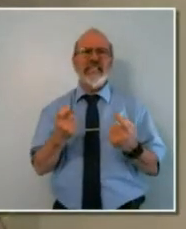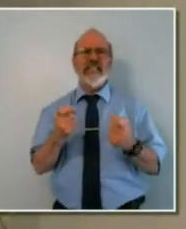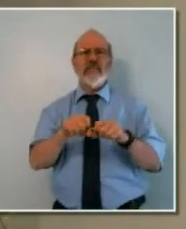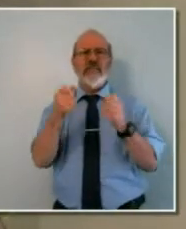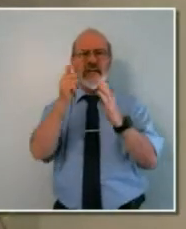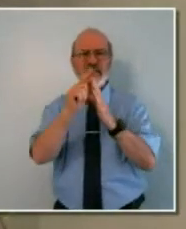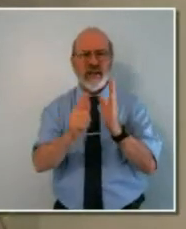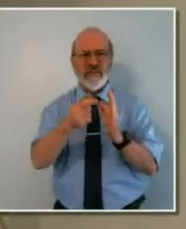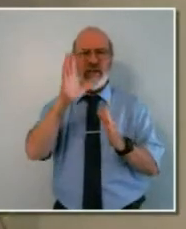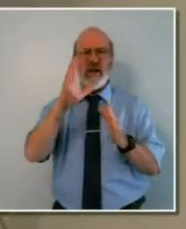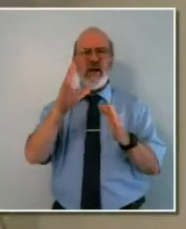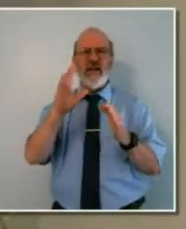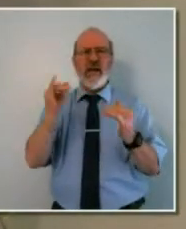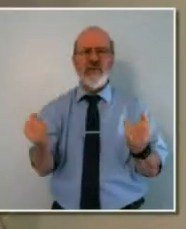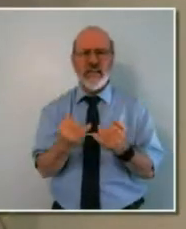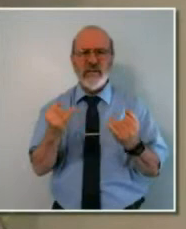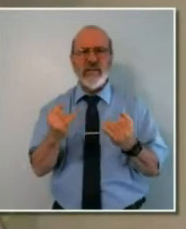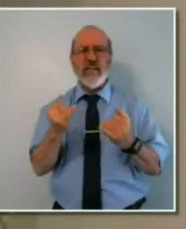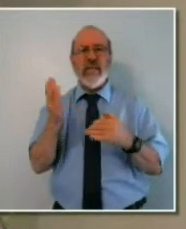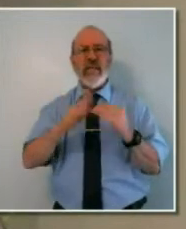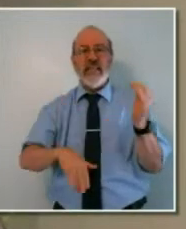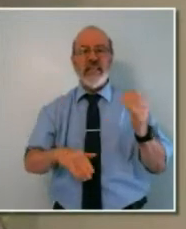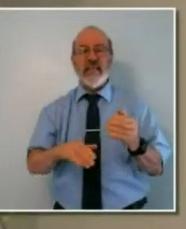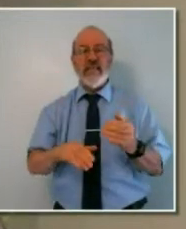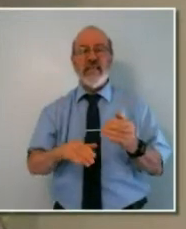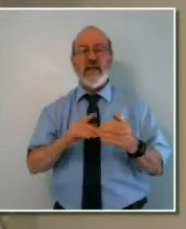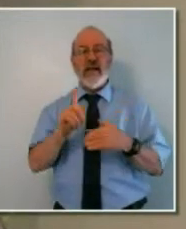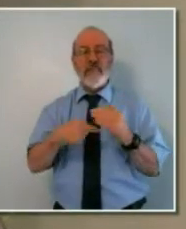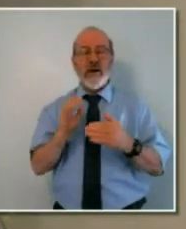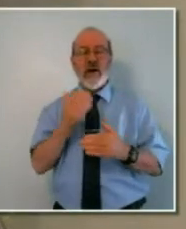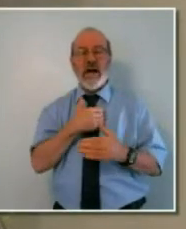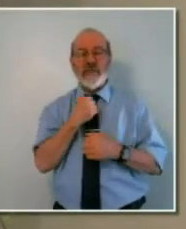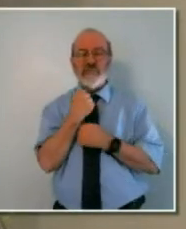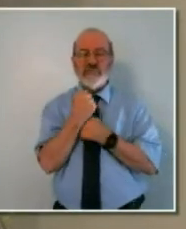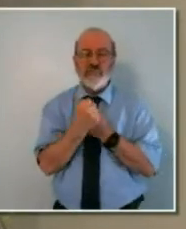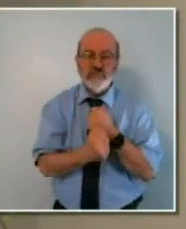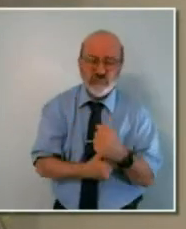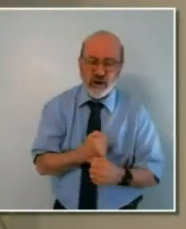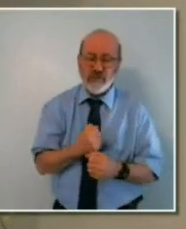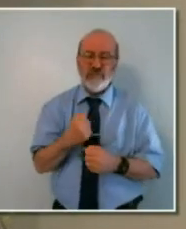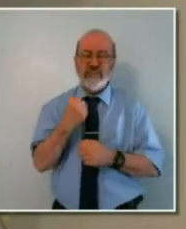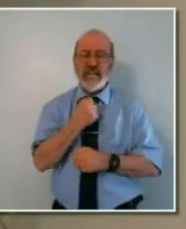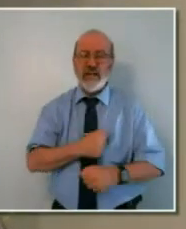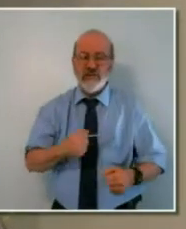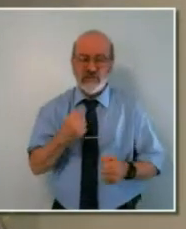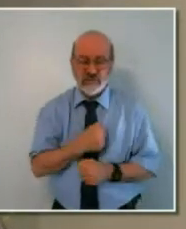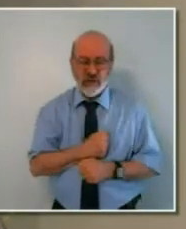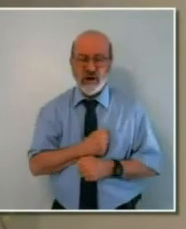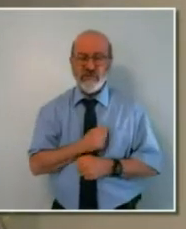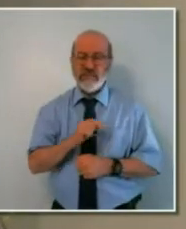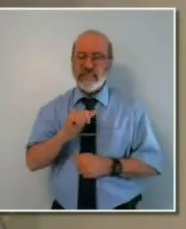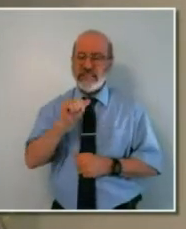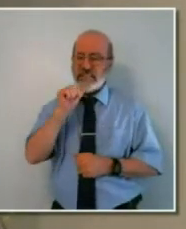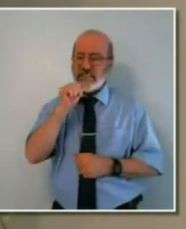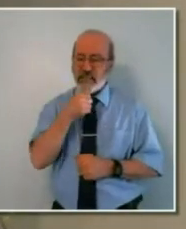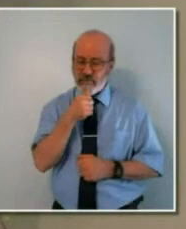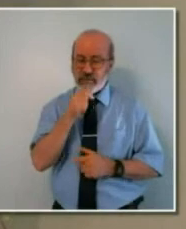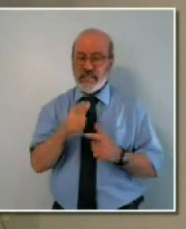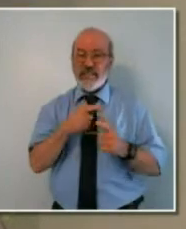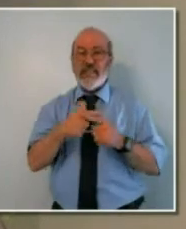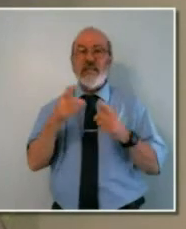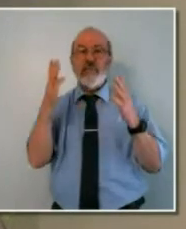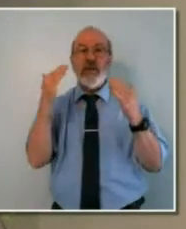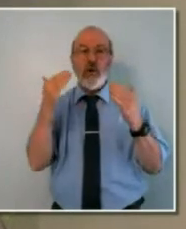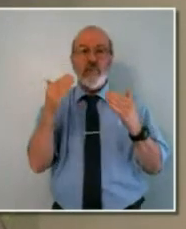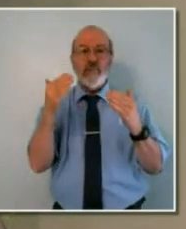iniquity, than we are about our struggles and our sorrows and our sufferings, then there will be hope.